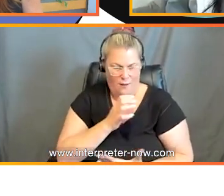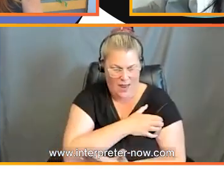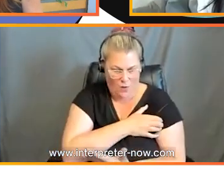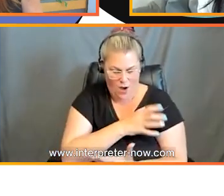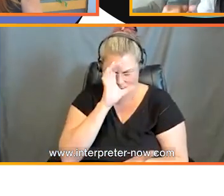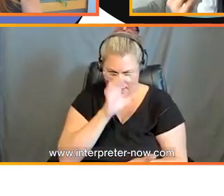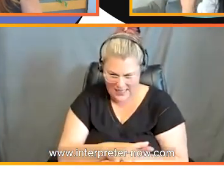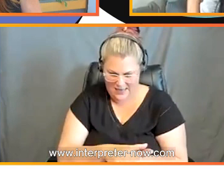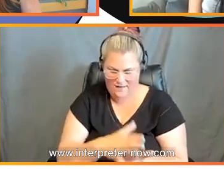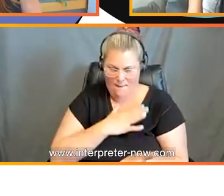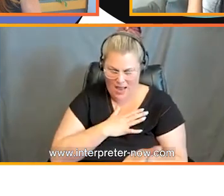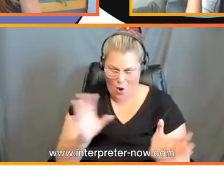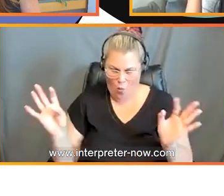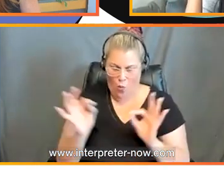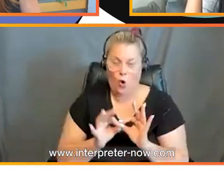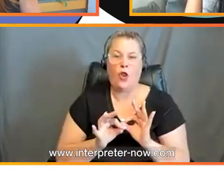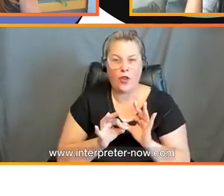worth, which means